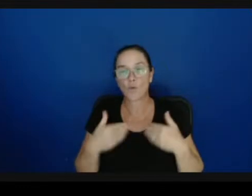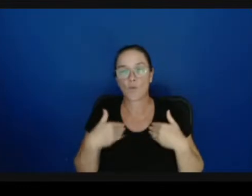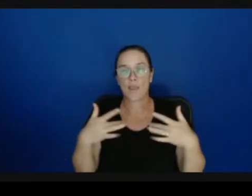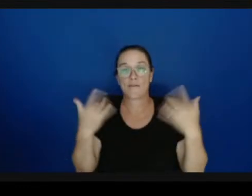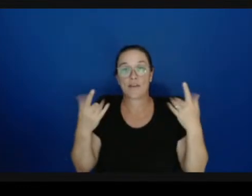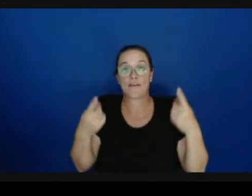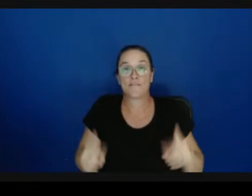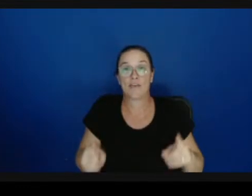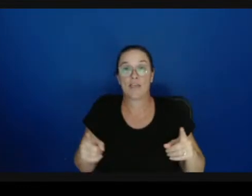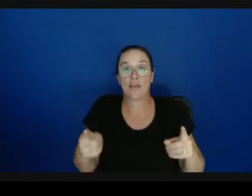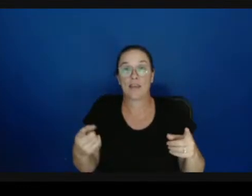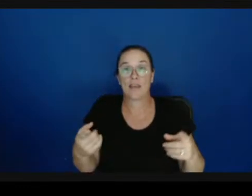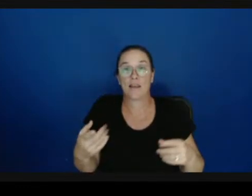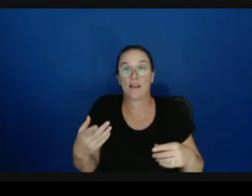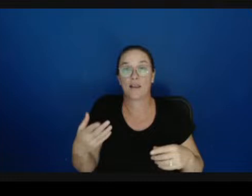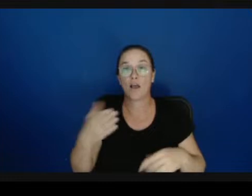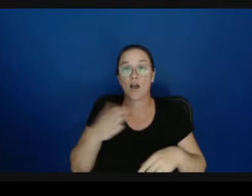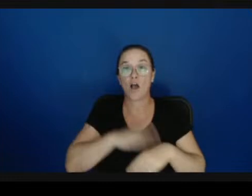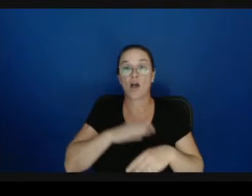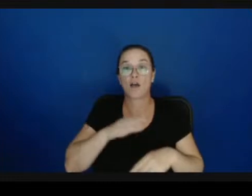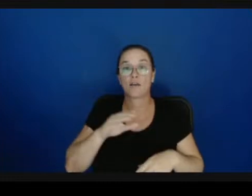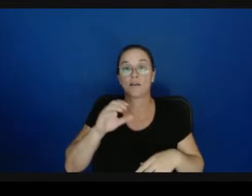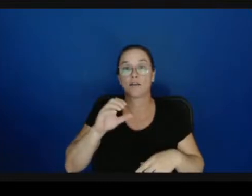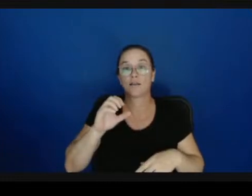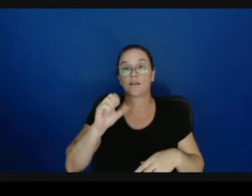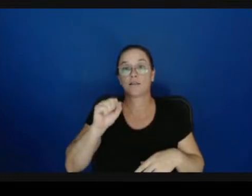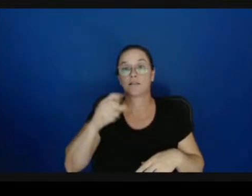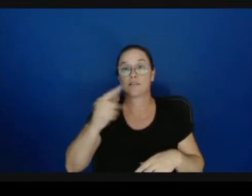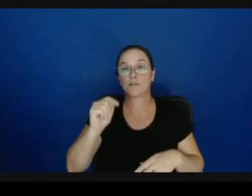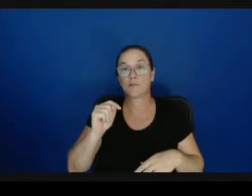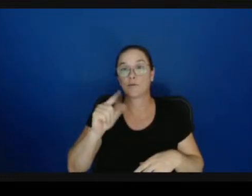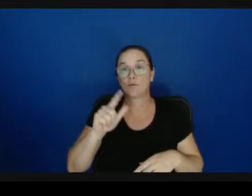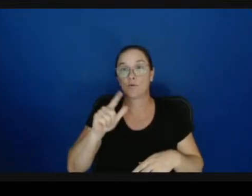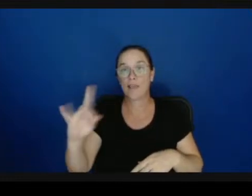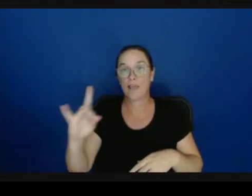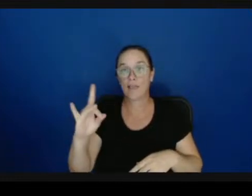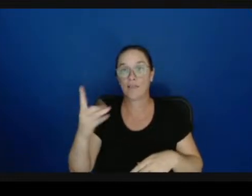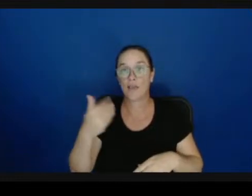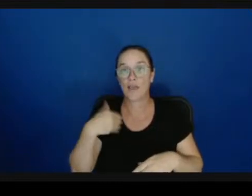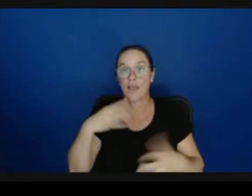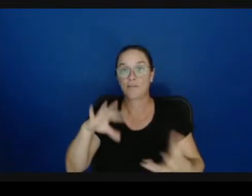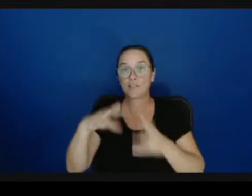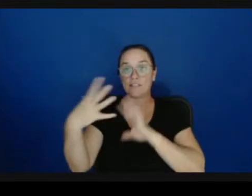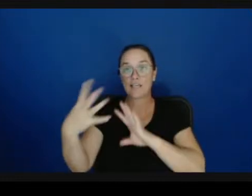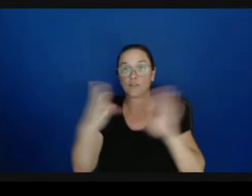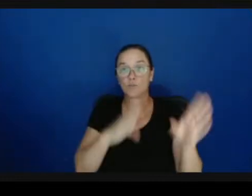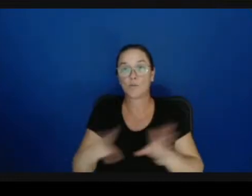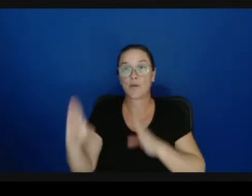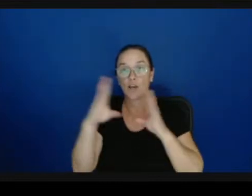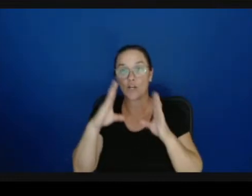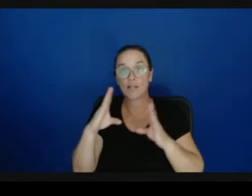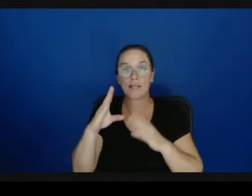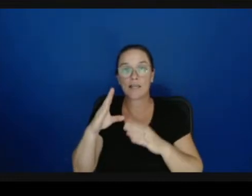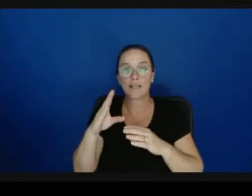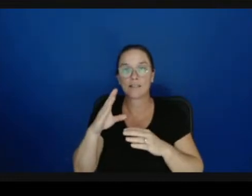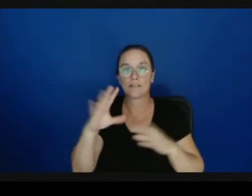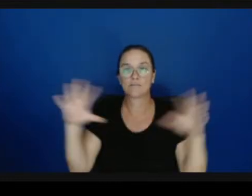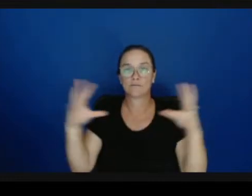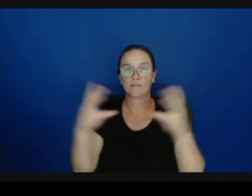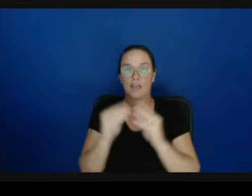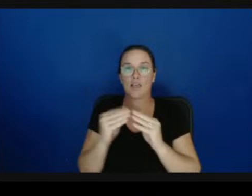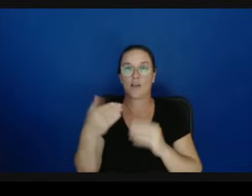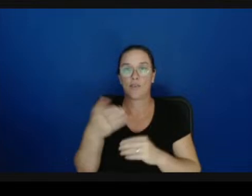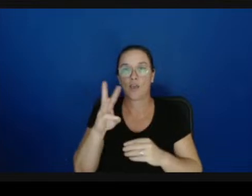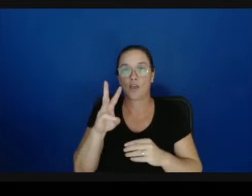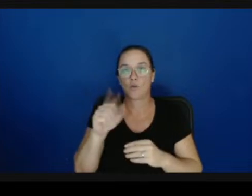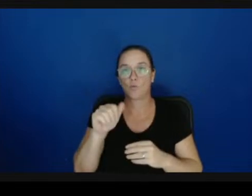up on the 28th, the Civil Defense Disaster Preparedness Fair in Waimea. If you're up there, come check us out. We'll have a booth set